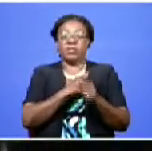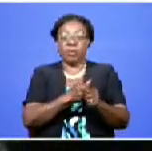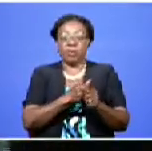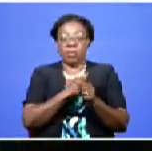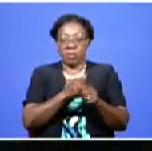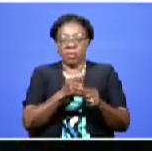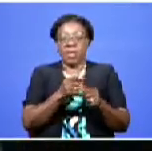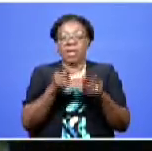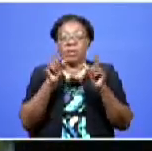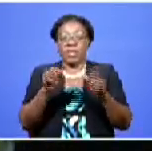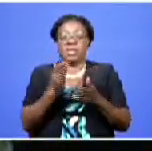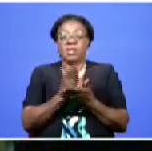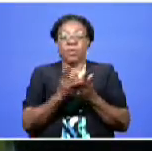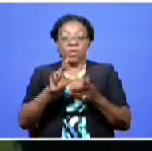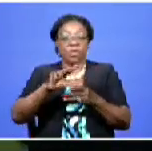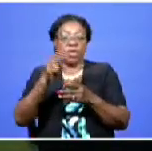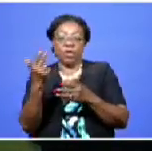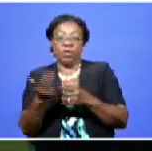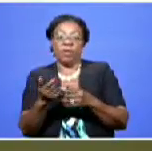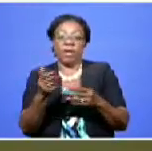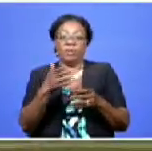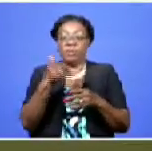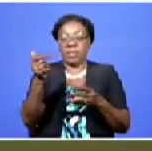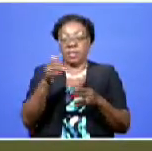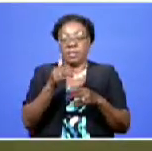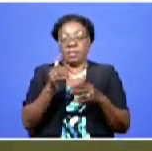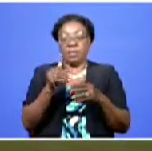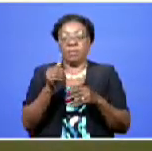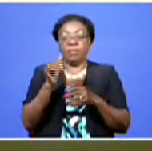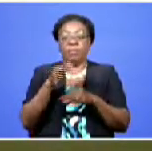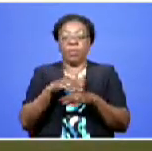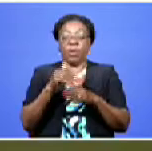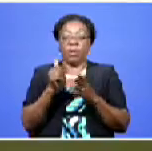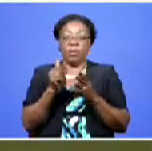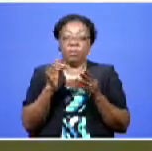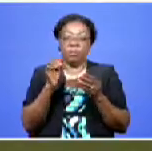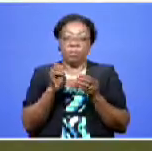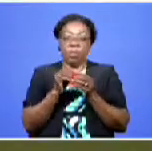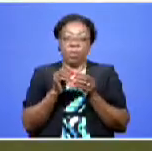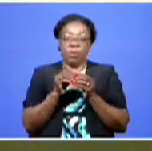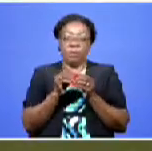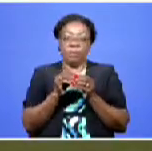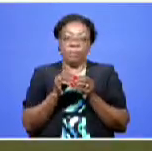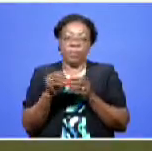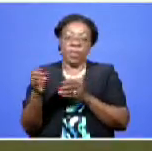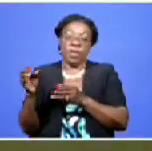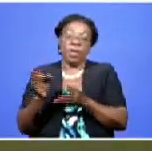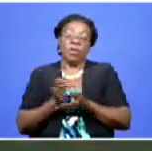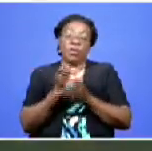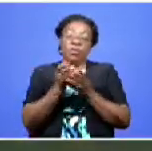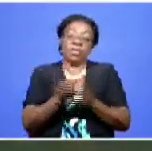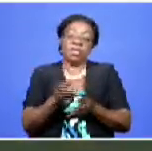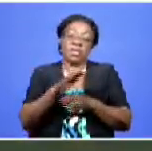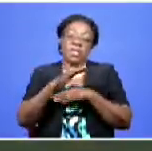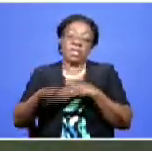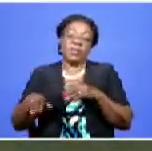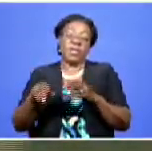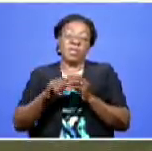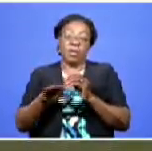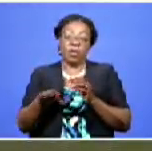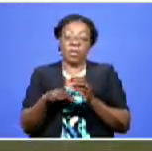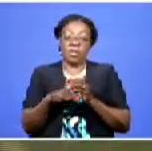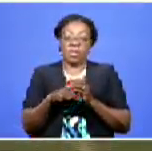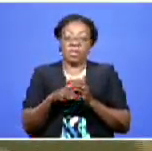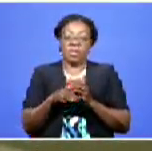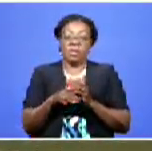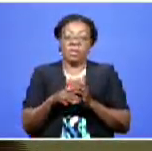turnovers on their side, and we took the ball more. On the losing end, the man roaming the sidelines with the Crusaders said despite the loss, his team did walk away from the